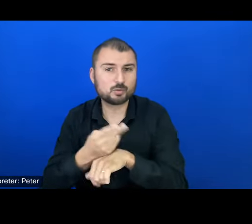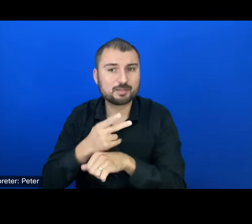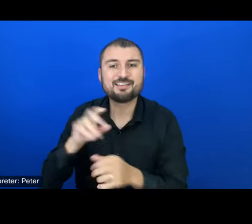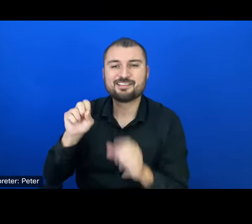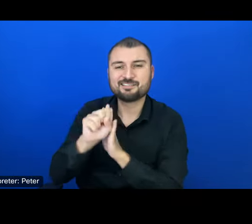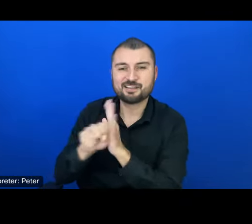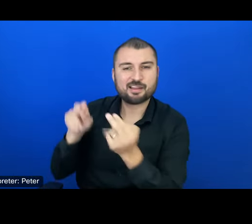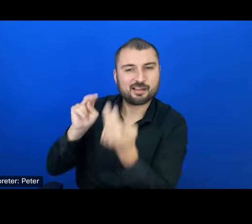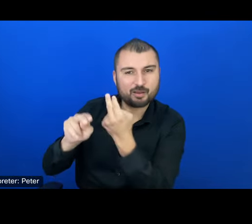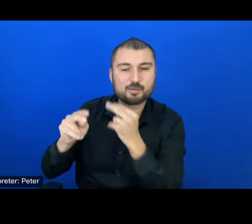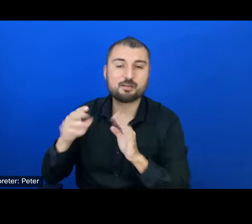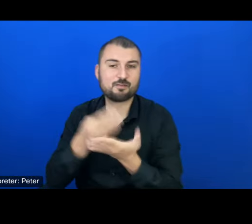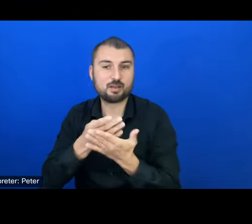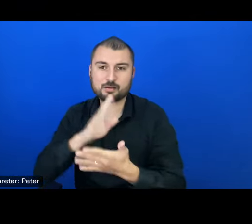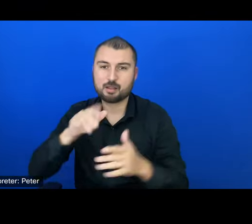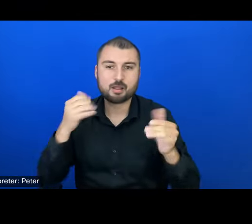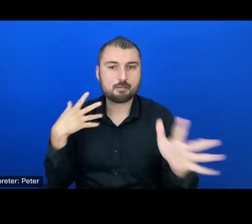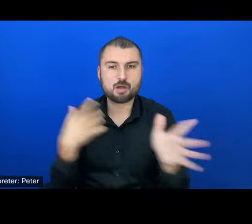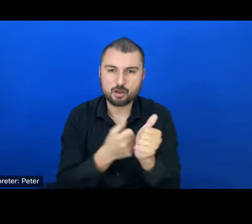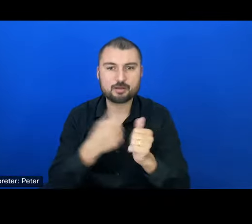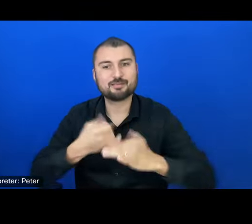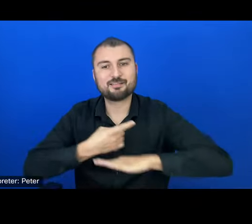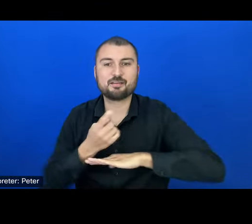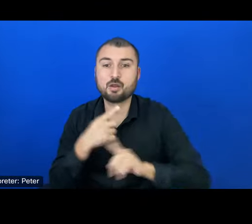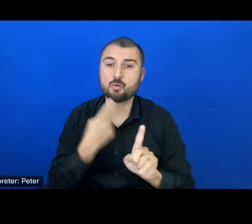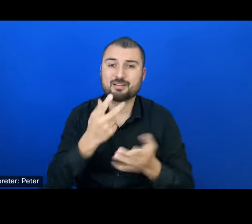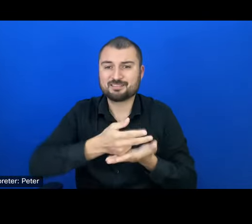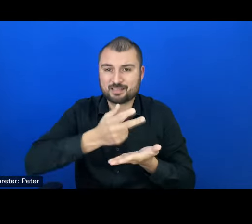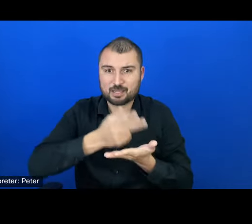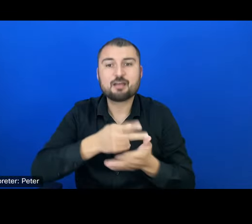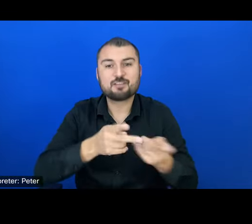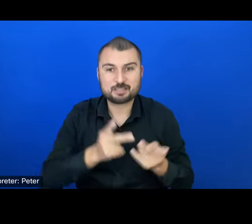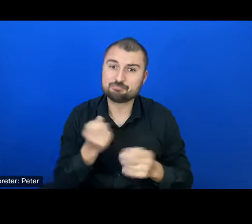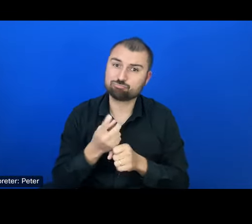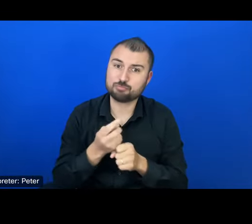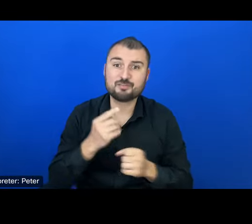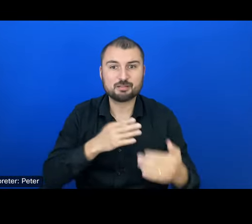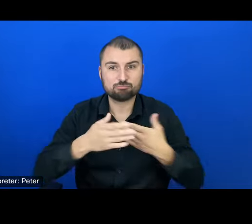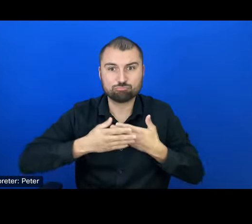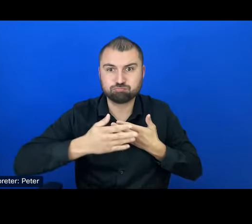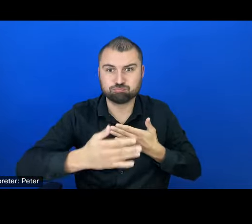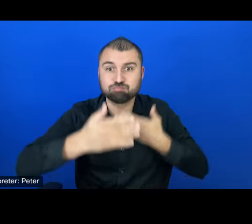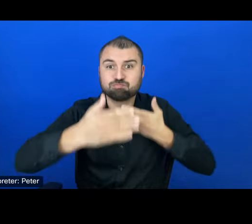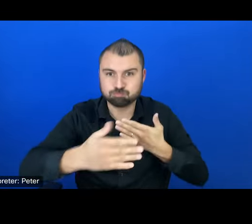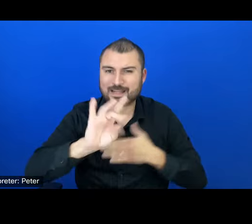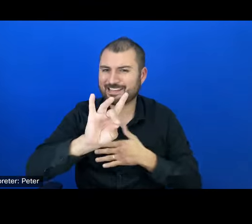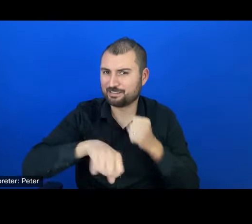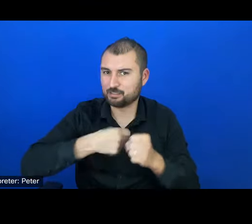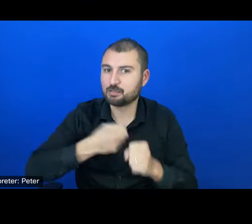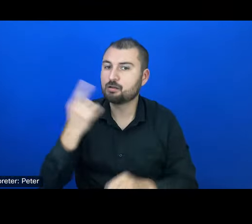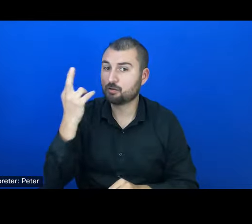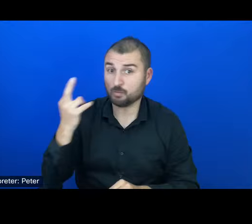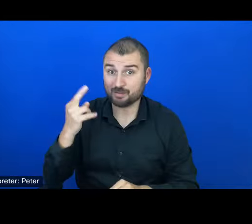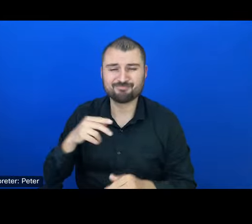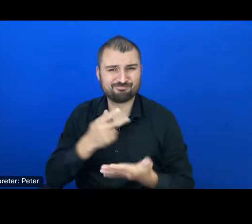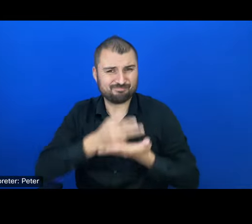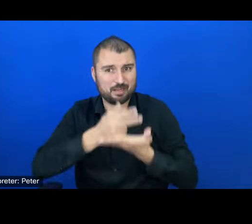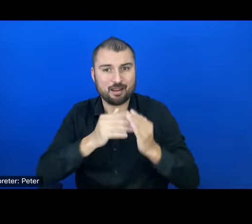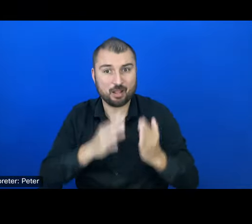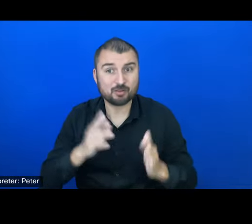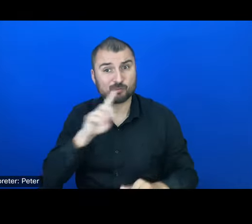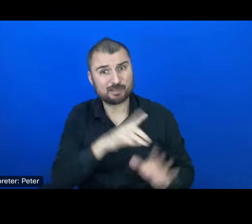to modernize one scale house facility per year for the next 8 years. Because the scale houses are ultimately an element of